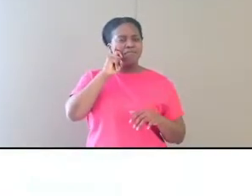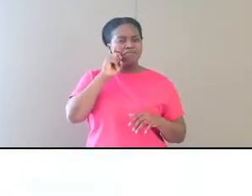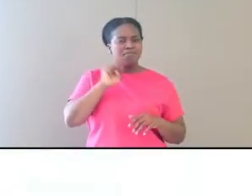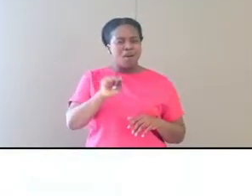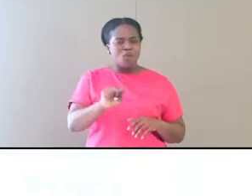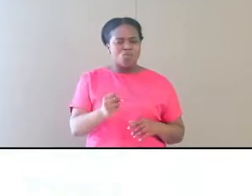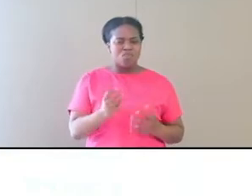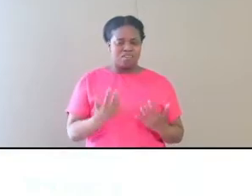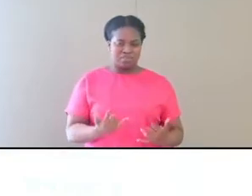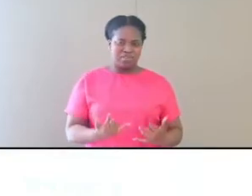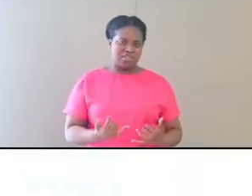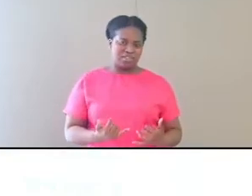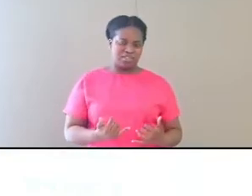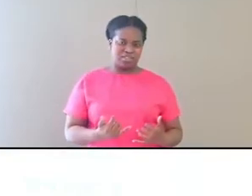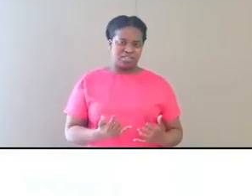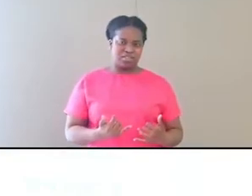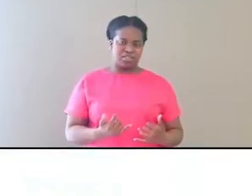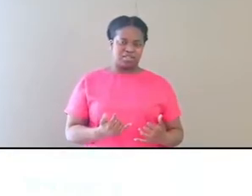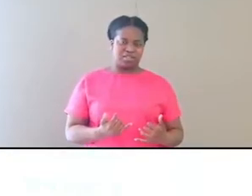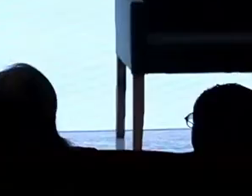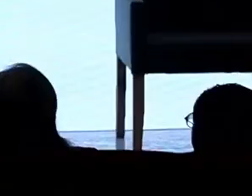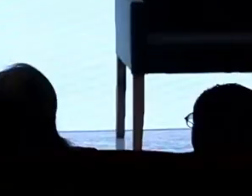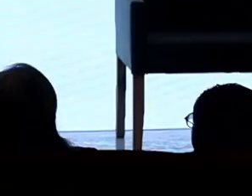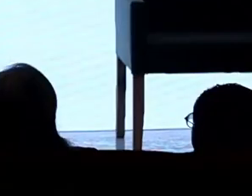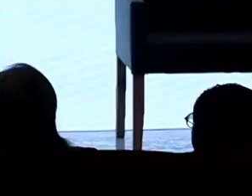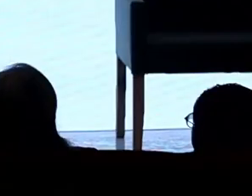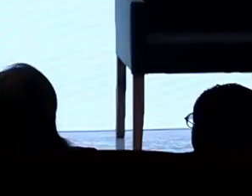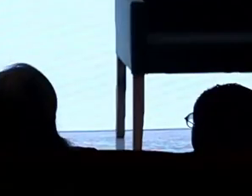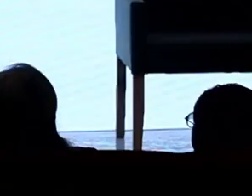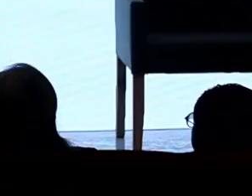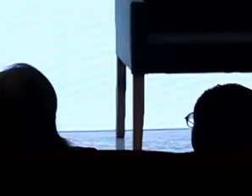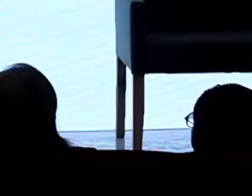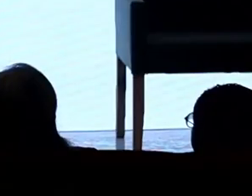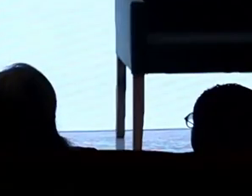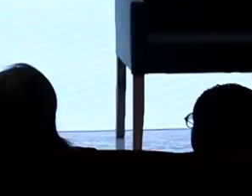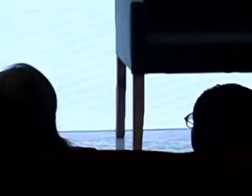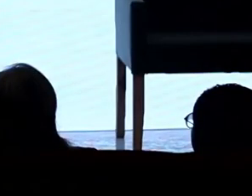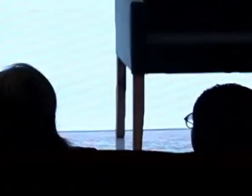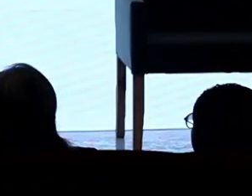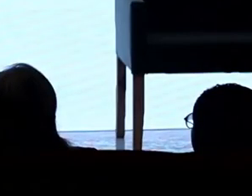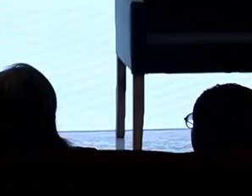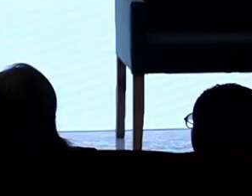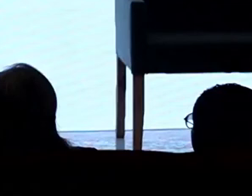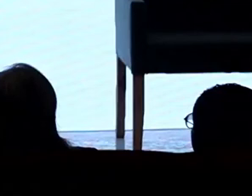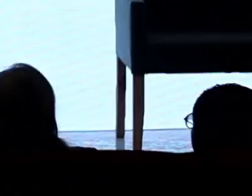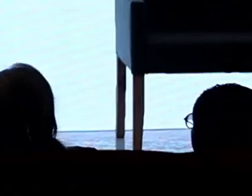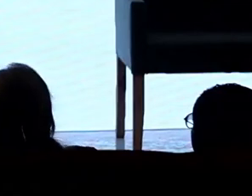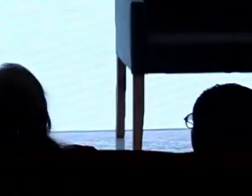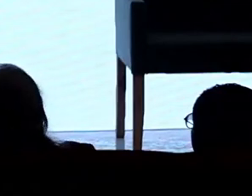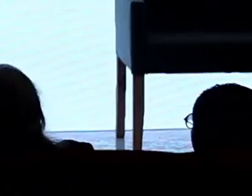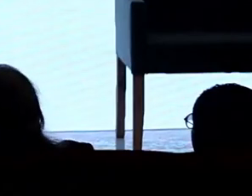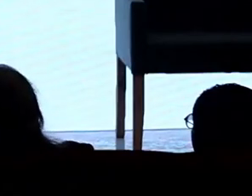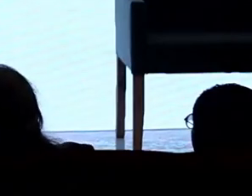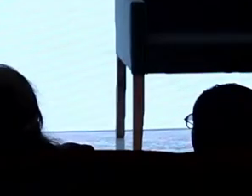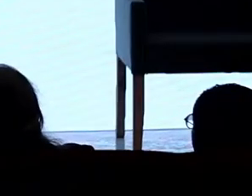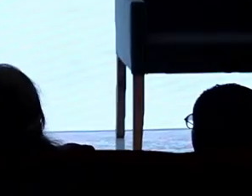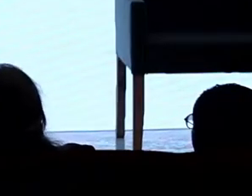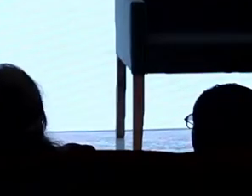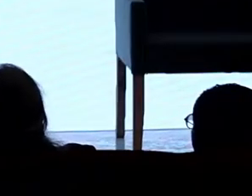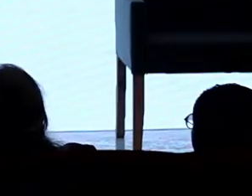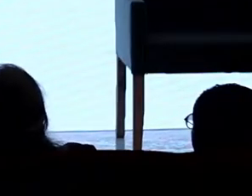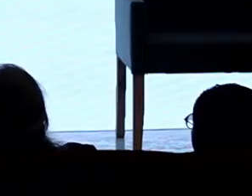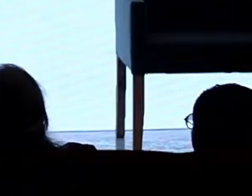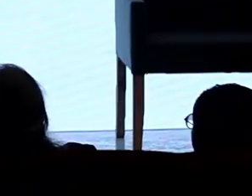Women who receive the CSG are less likely to have another pregnancy in the next few years, so they're not rushing to get another child. There's no evidence of